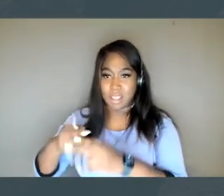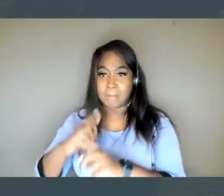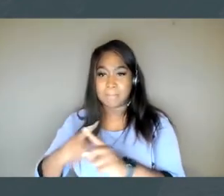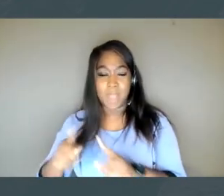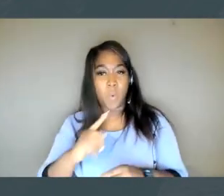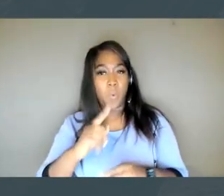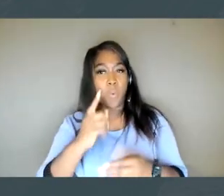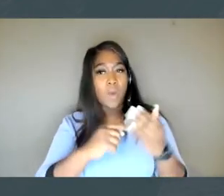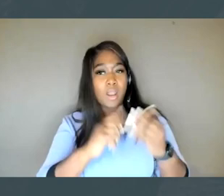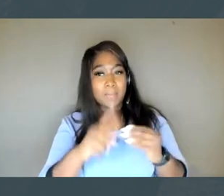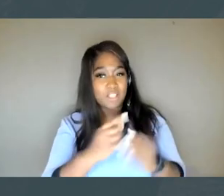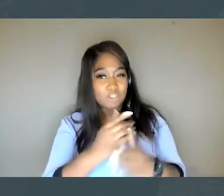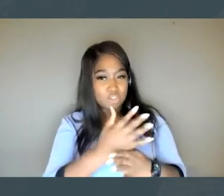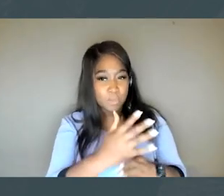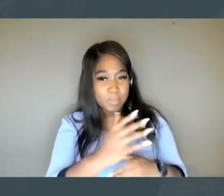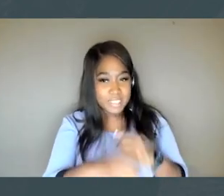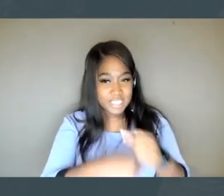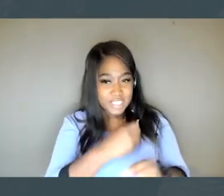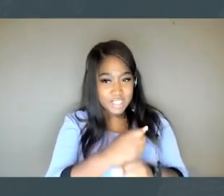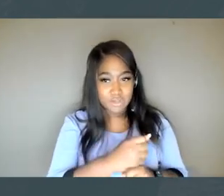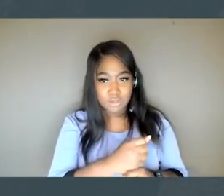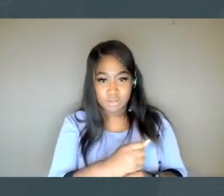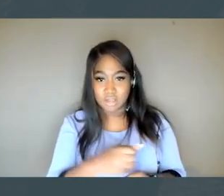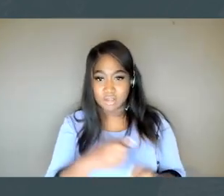of the fact that he's buried in Ghana?